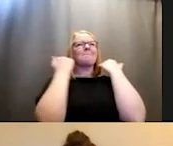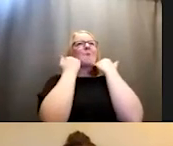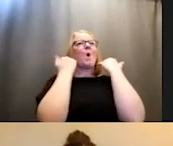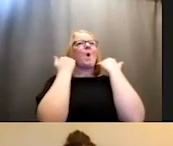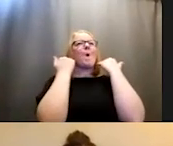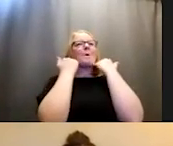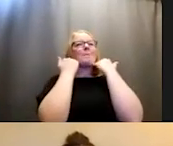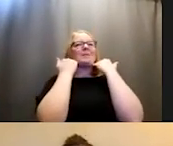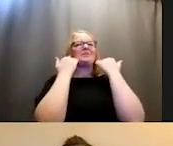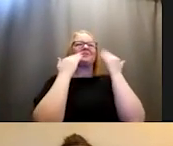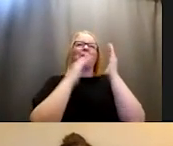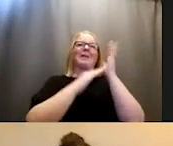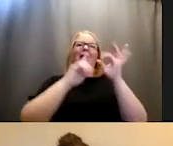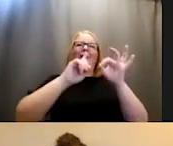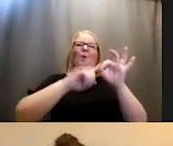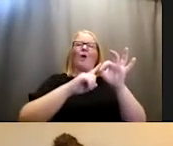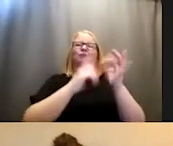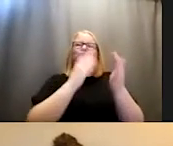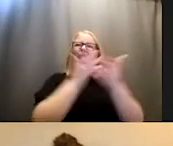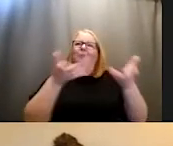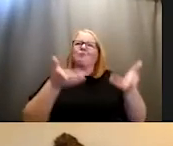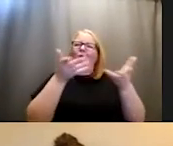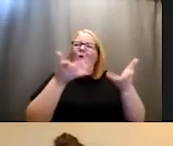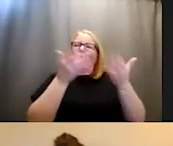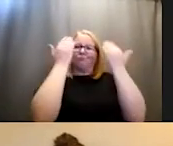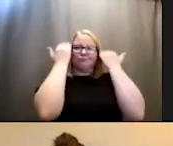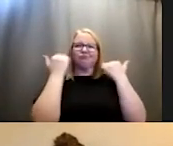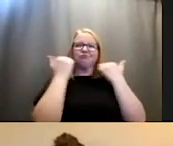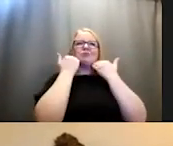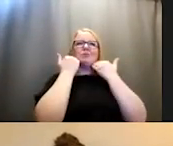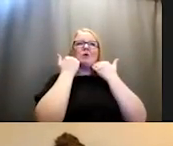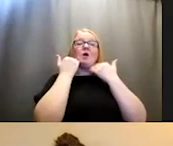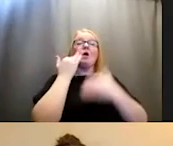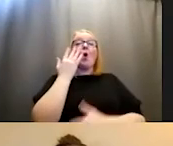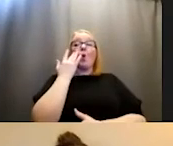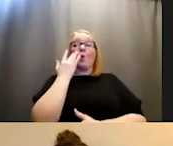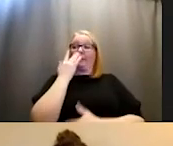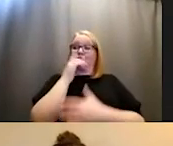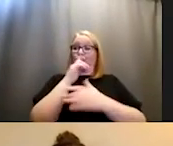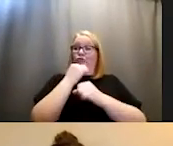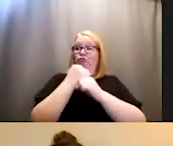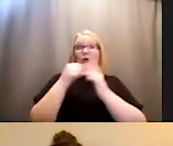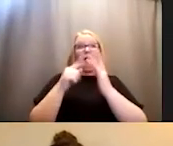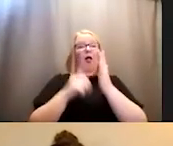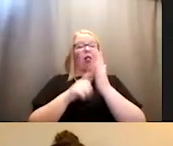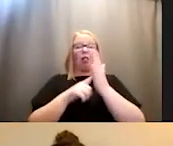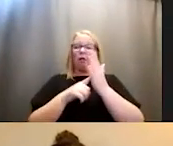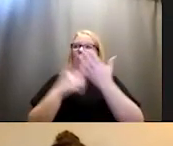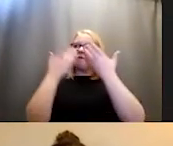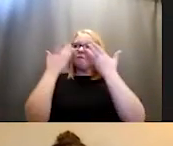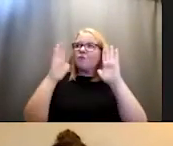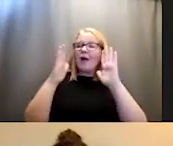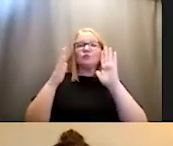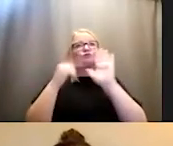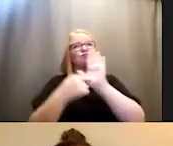that Mary liked to promote. So much so that whenever Jill Kennington worked with Mary Quant on the fashion shows, and also when she was used to